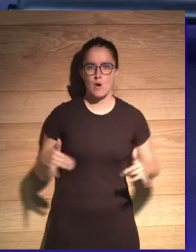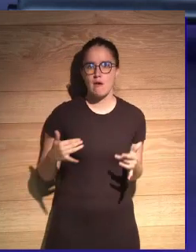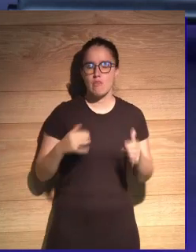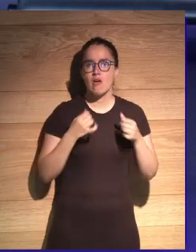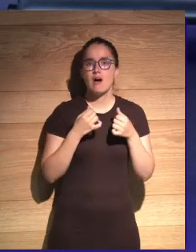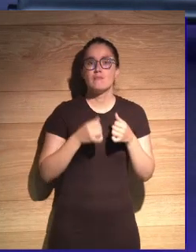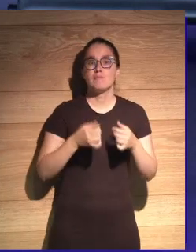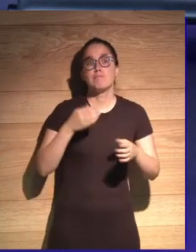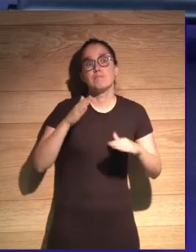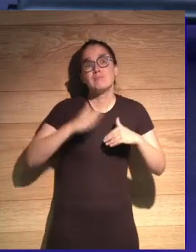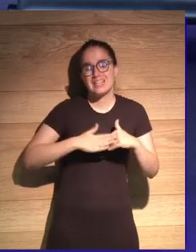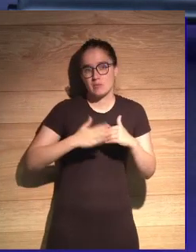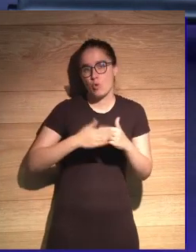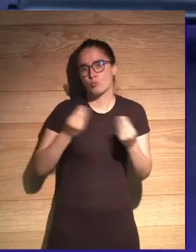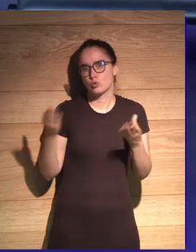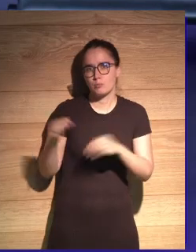different